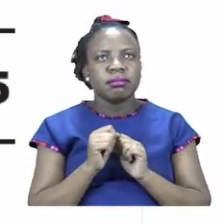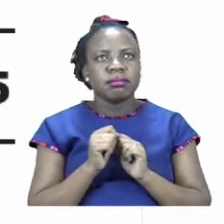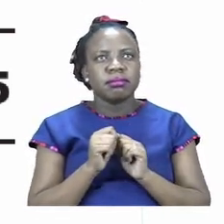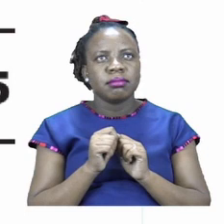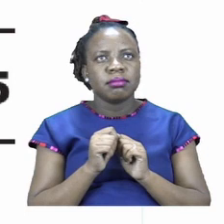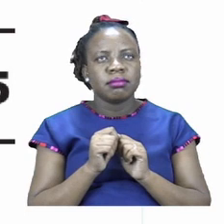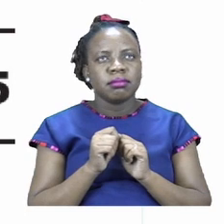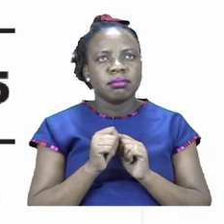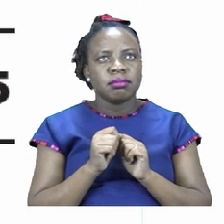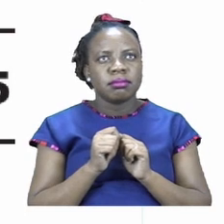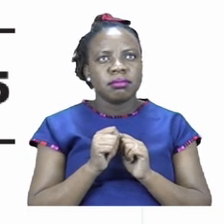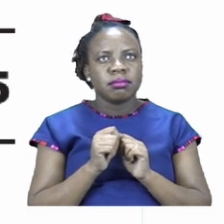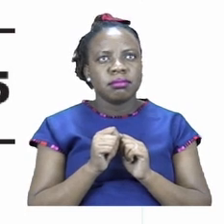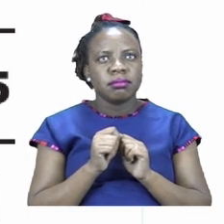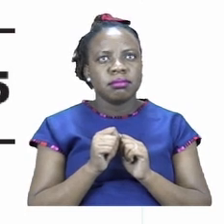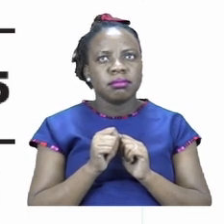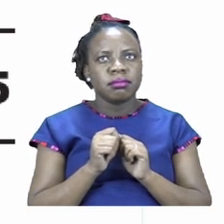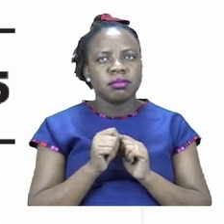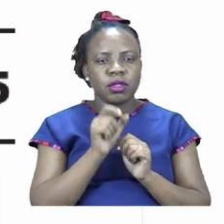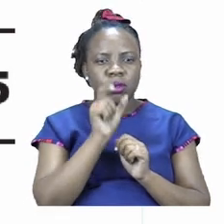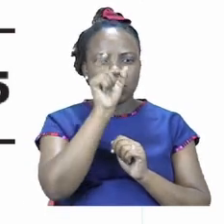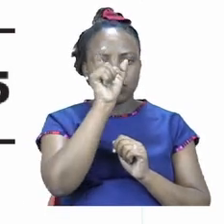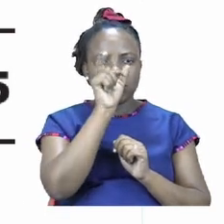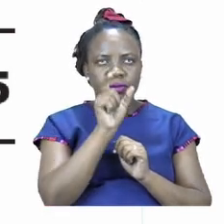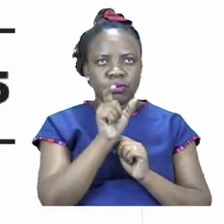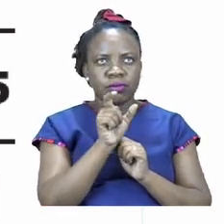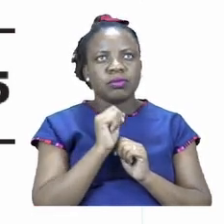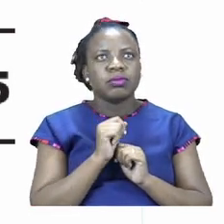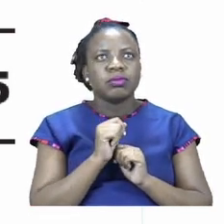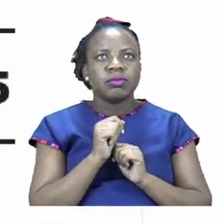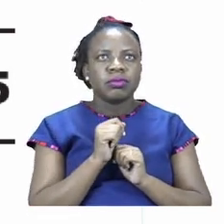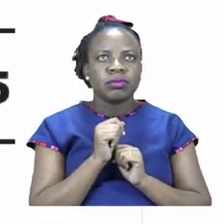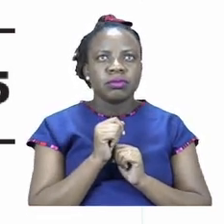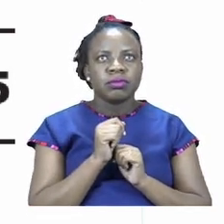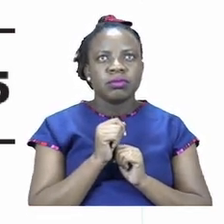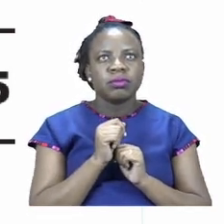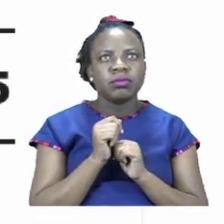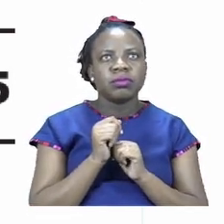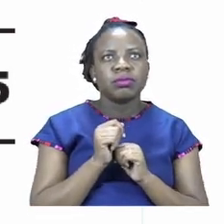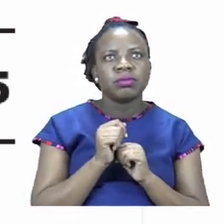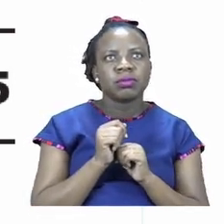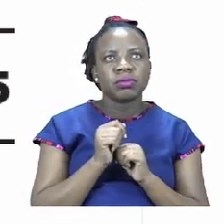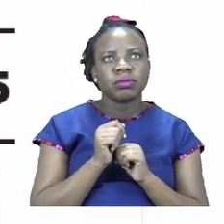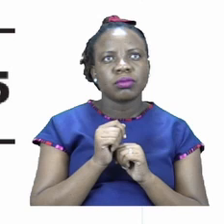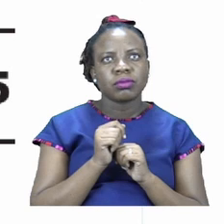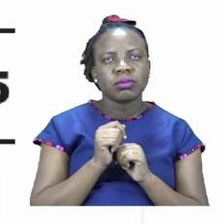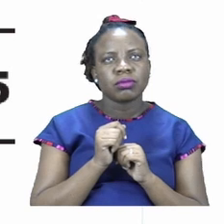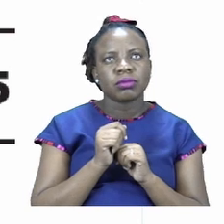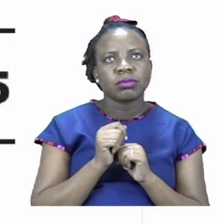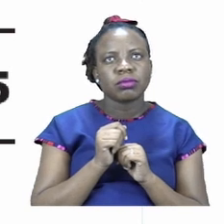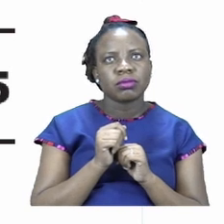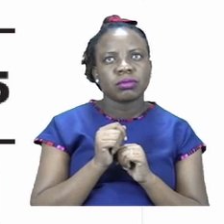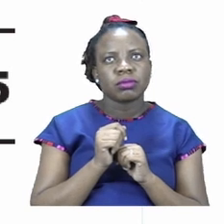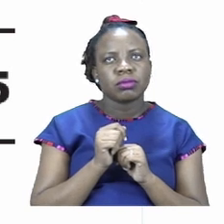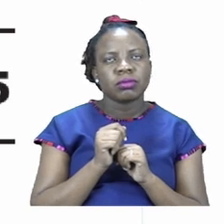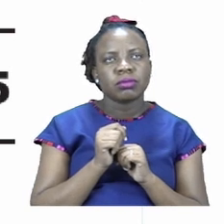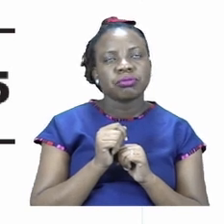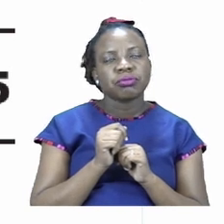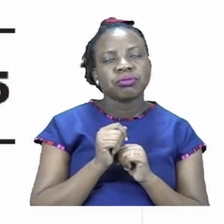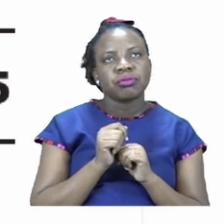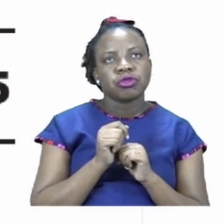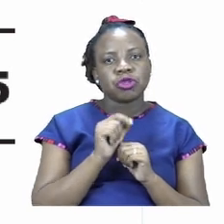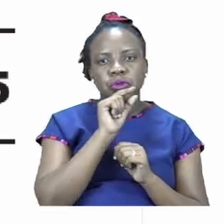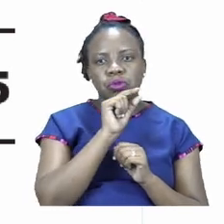going to do them vertically, which means that we are going to put numbers on top of each other.